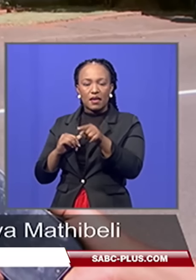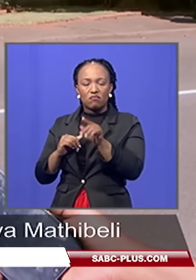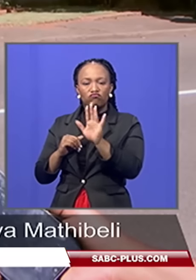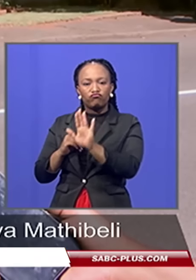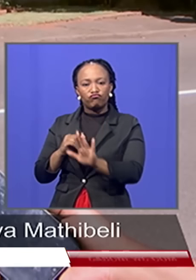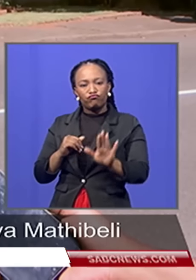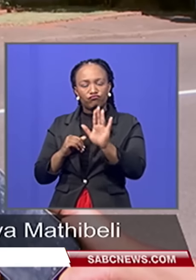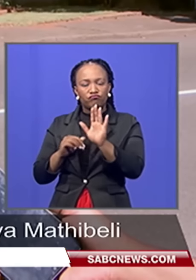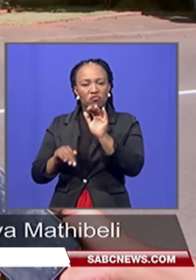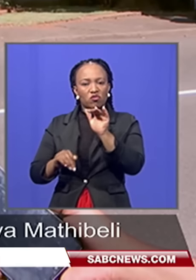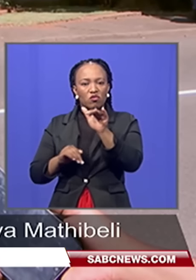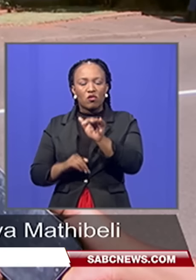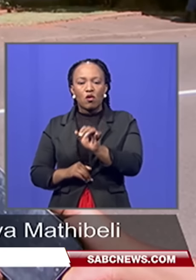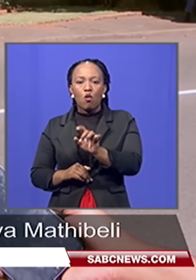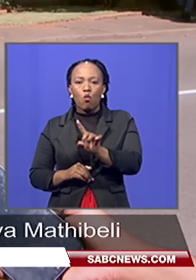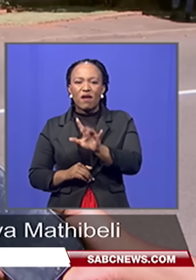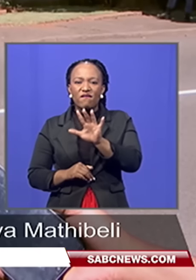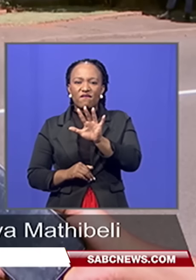at least over